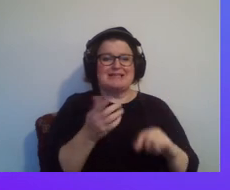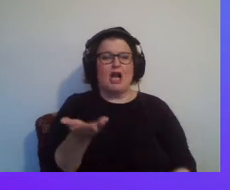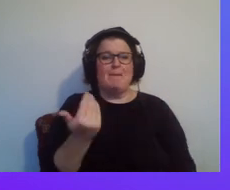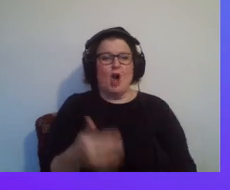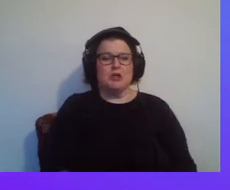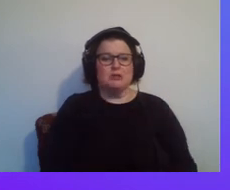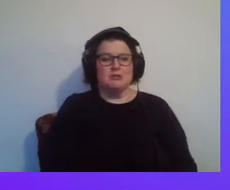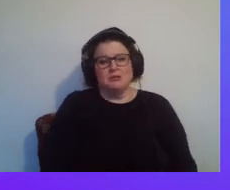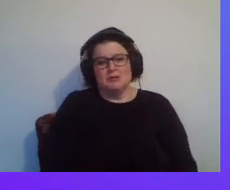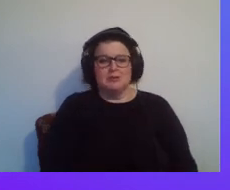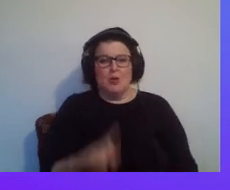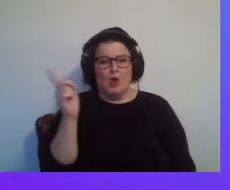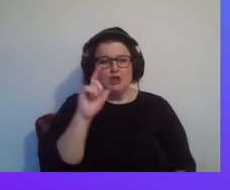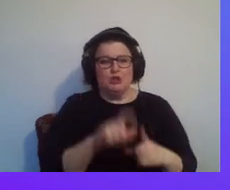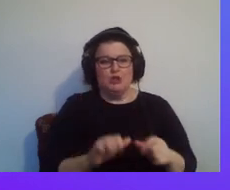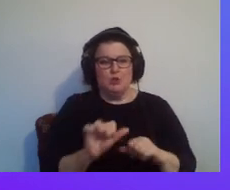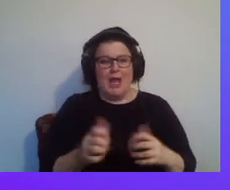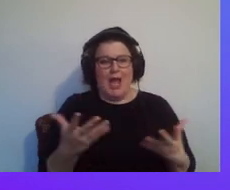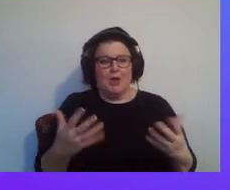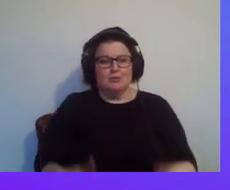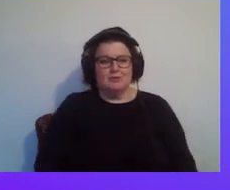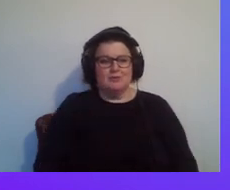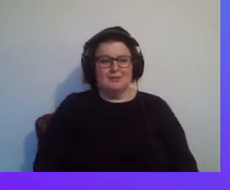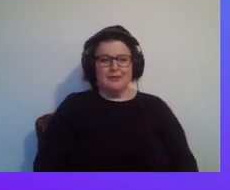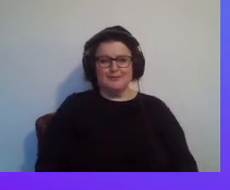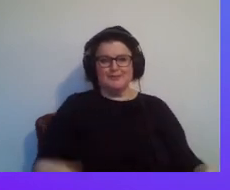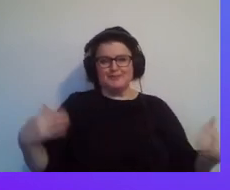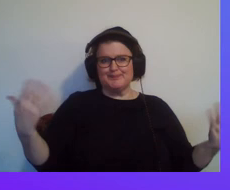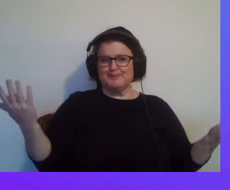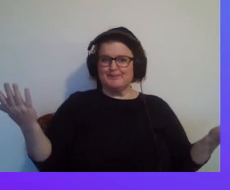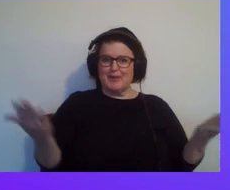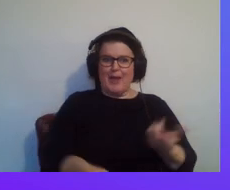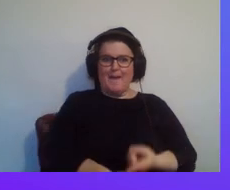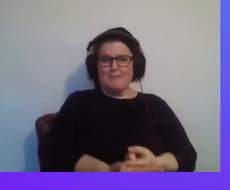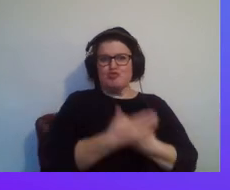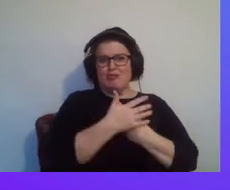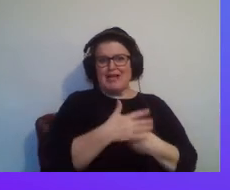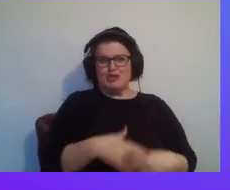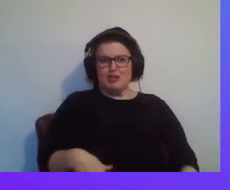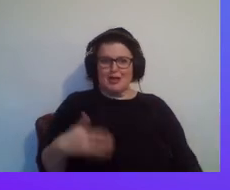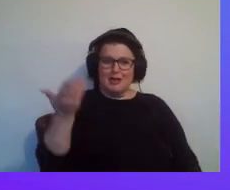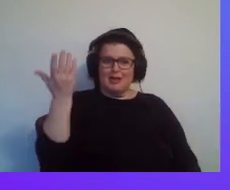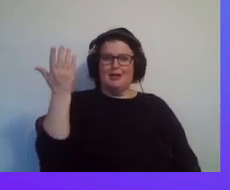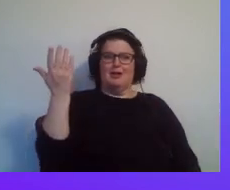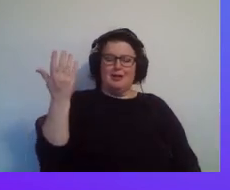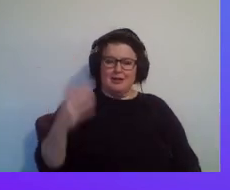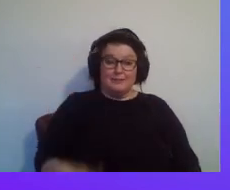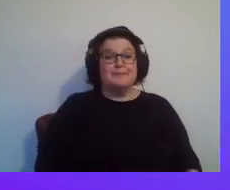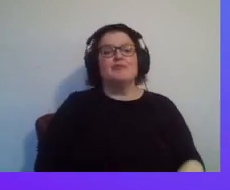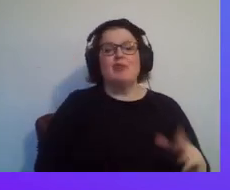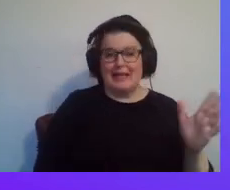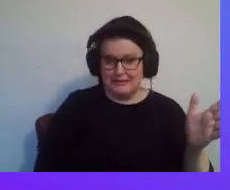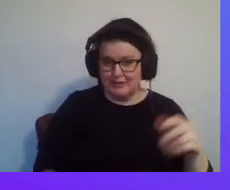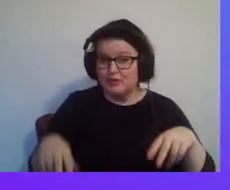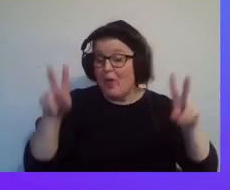pressure. And whatever I say won't be held against me. I think, you know, just building on the themes from this evening, it's about leadership and diversity